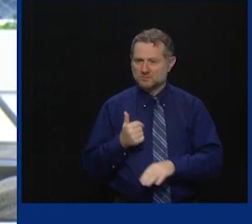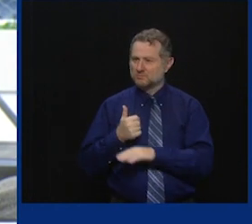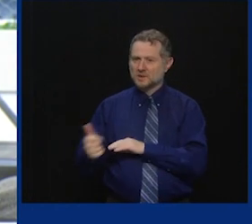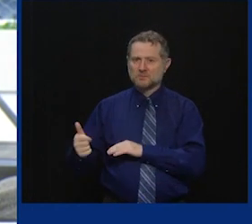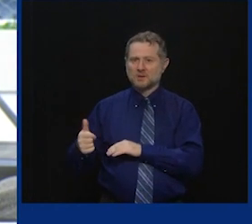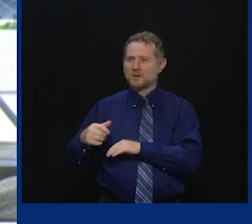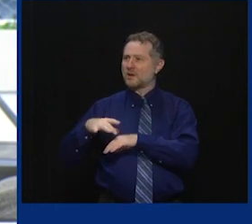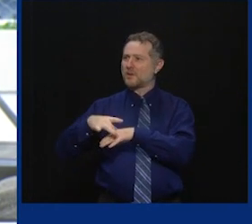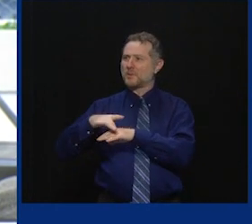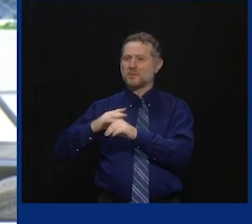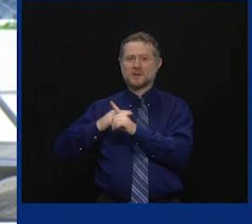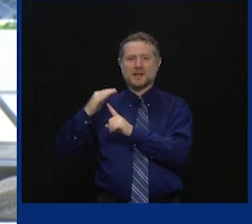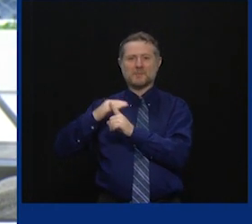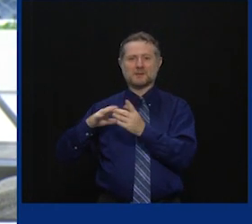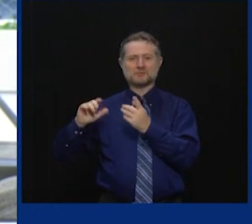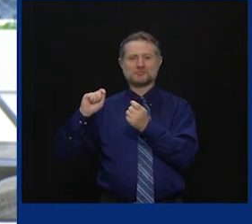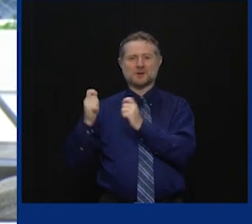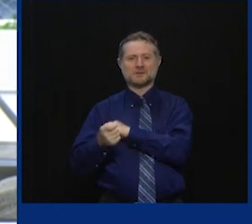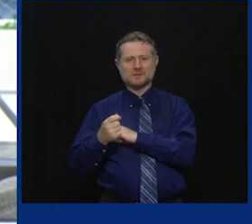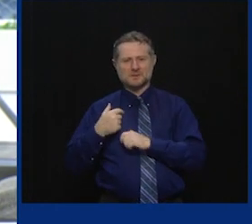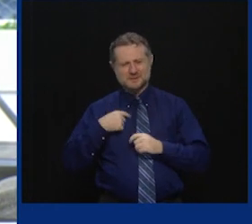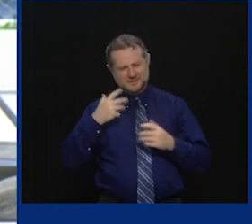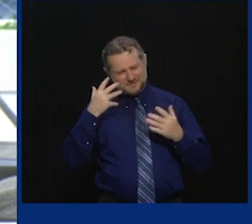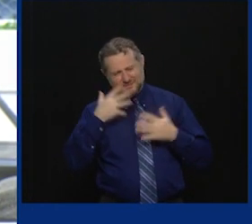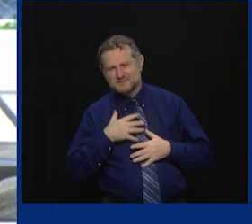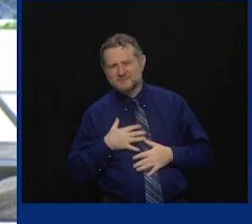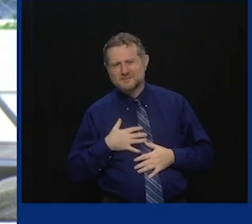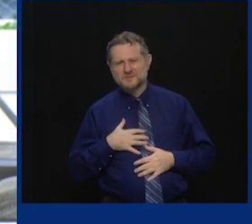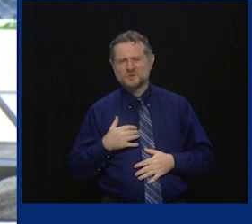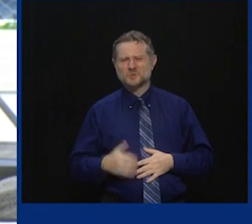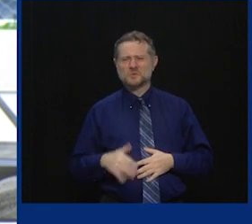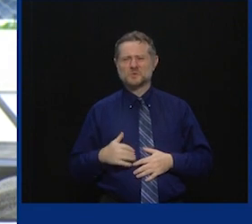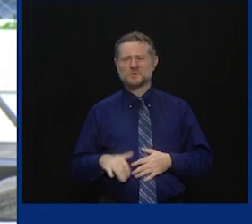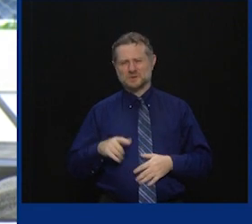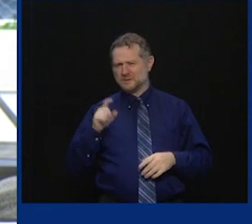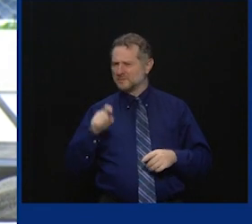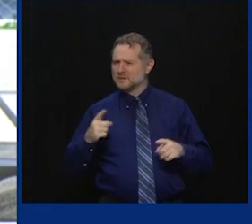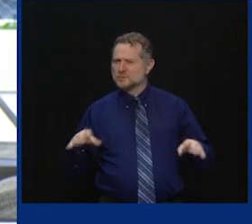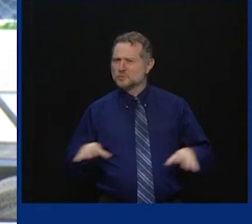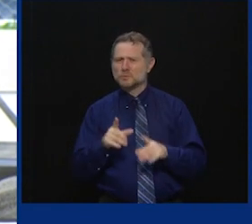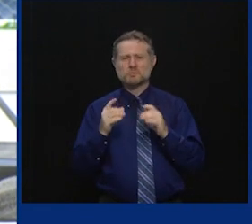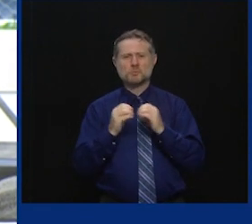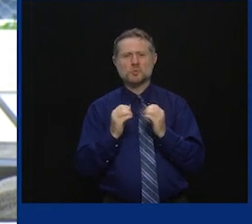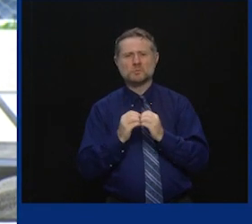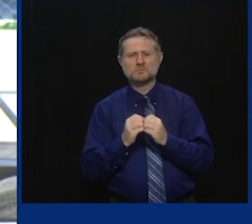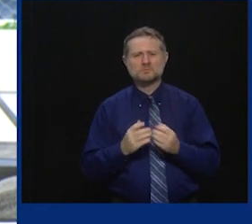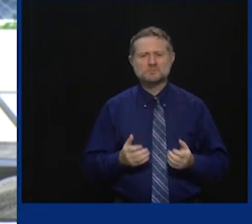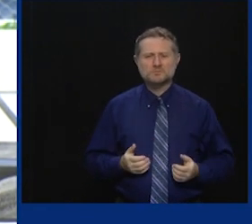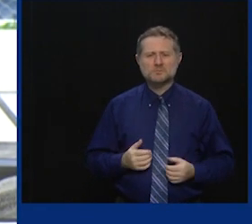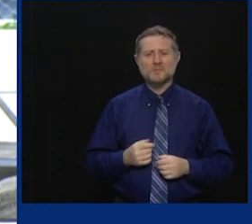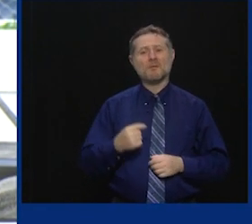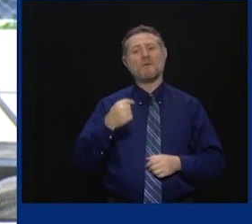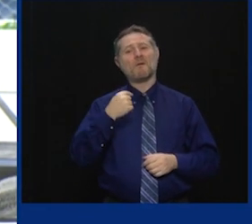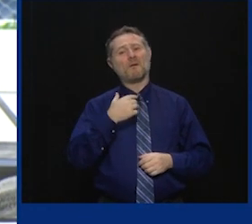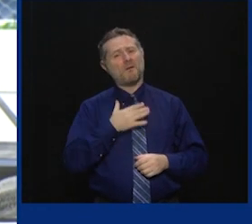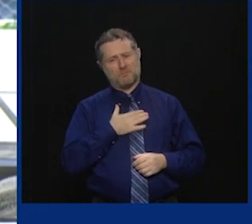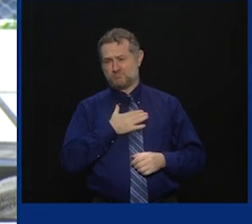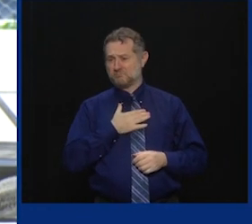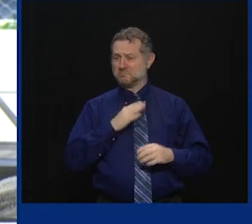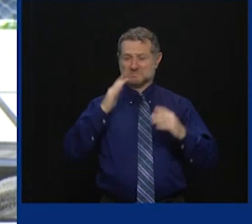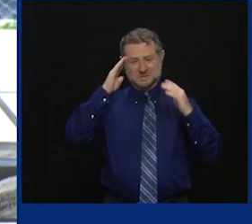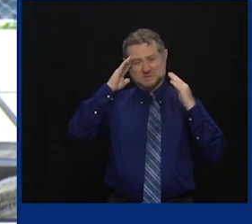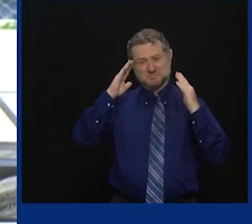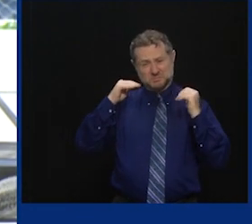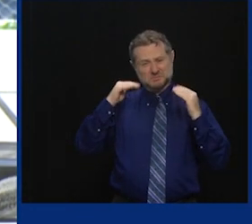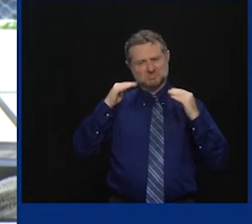devastating, devastating. So we have to do so much more, and I'm operating under the assumption that literally every 10 days we could go through this. Not every 500 years,